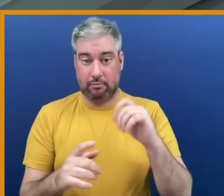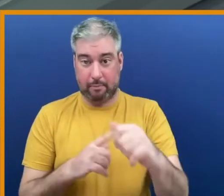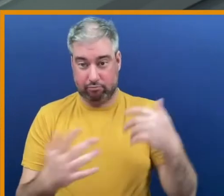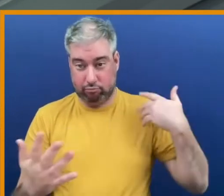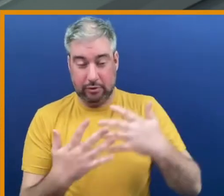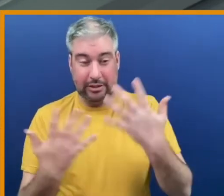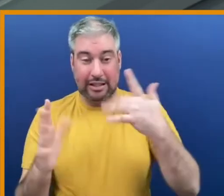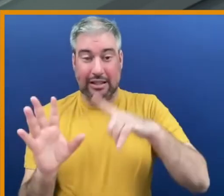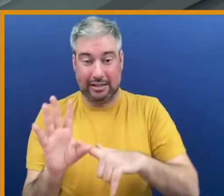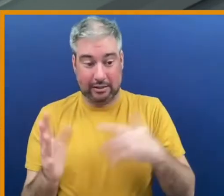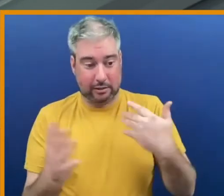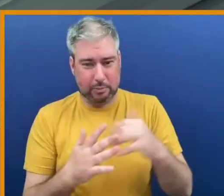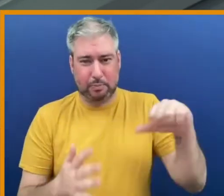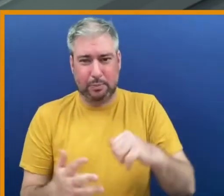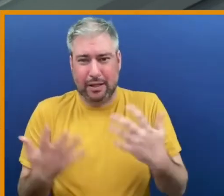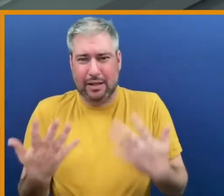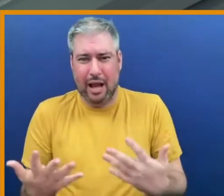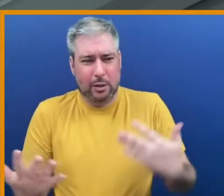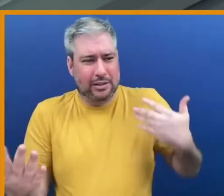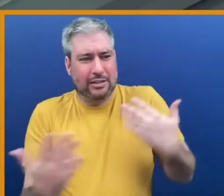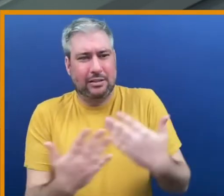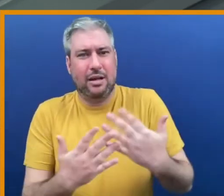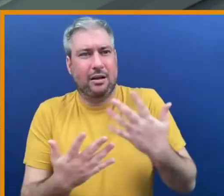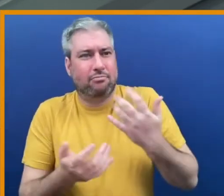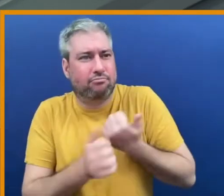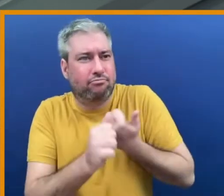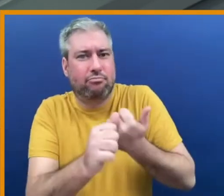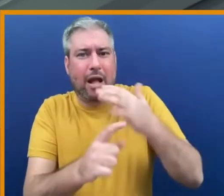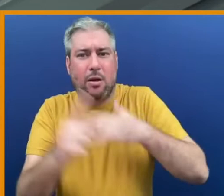and conservation, we're going to be entering the